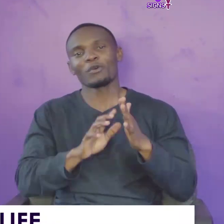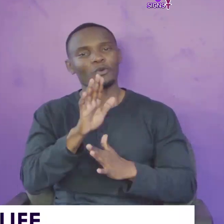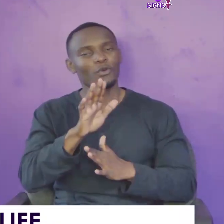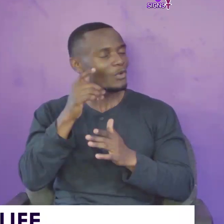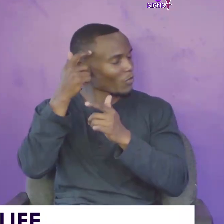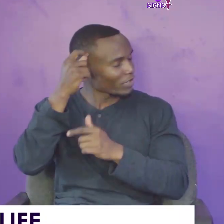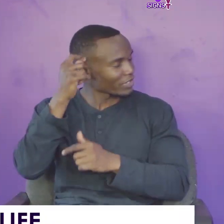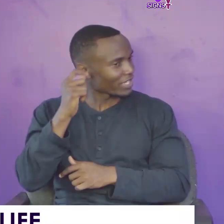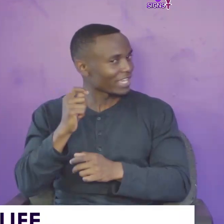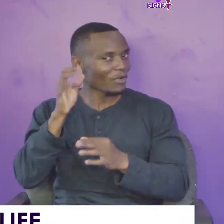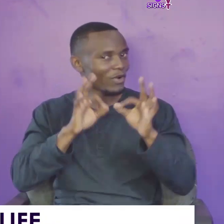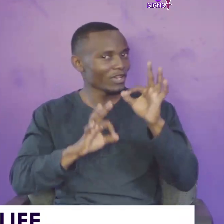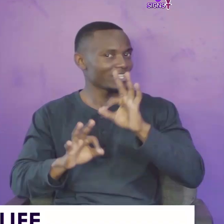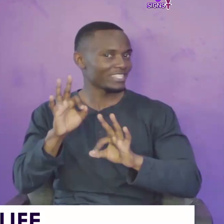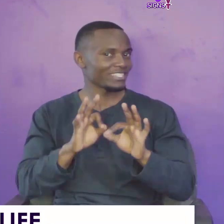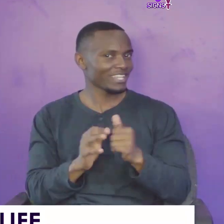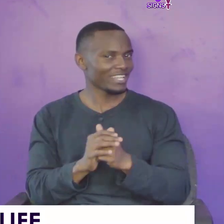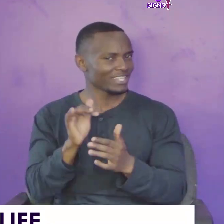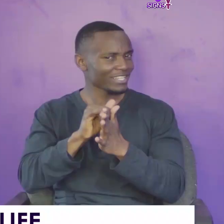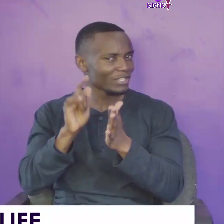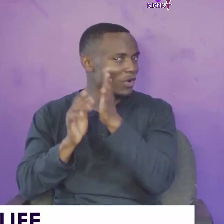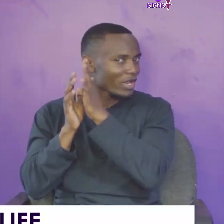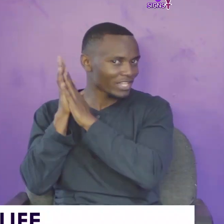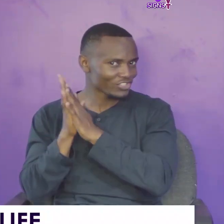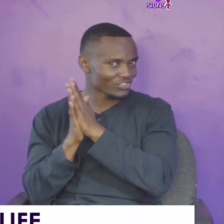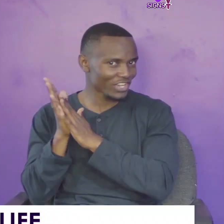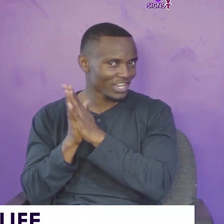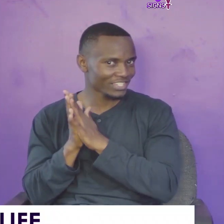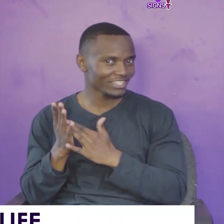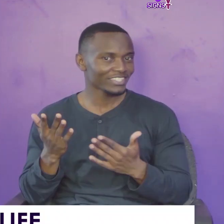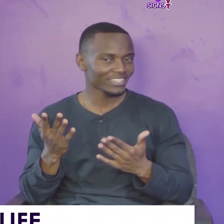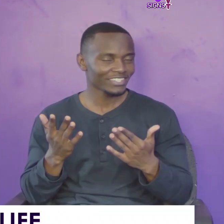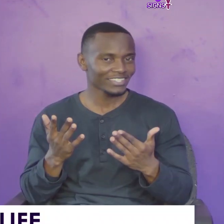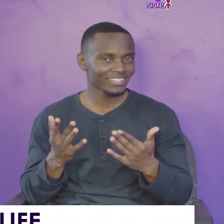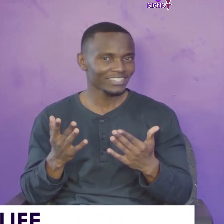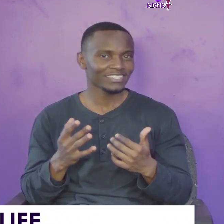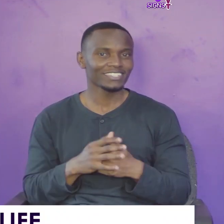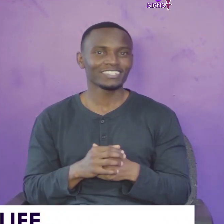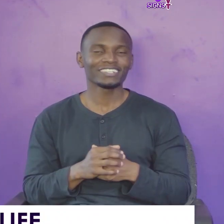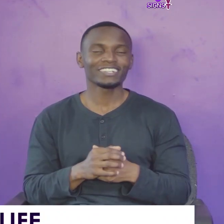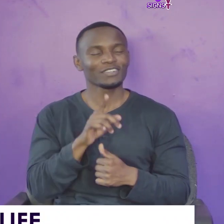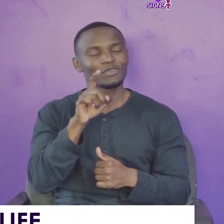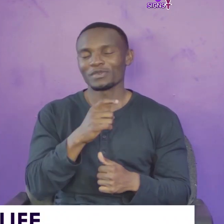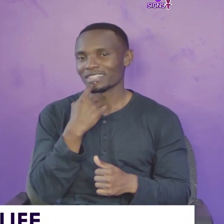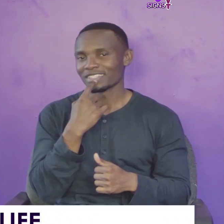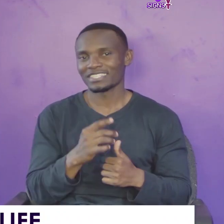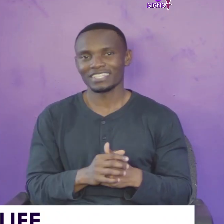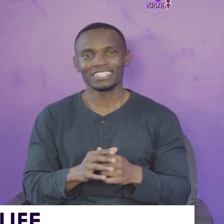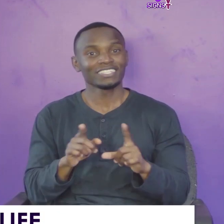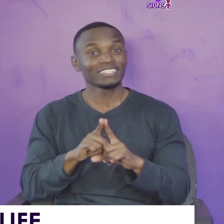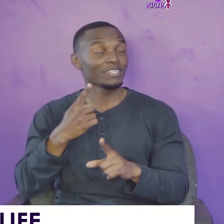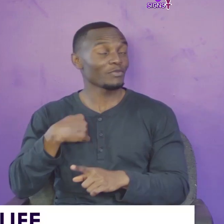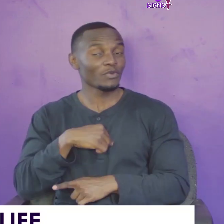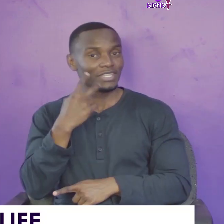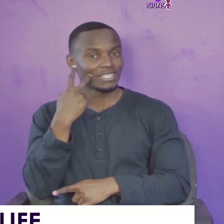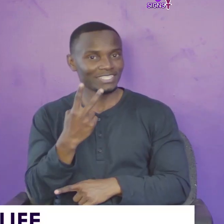Jonas, Whenever we see dreadlocks, we know you had to rebels. mention it. We say rebels without a